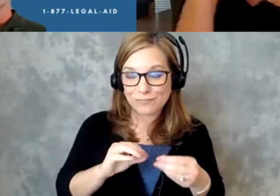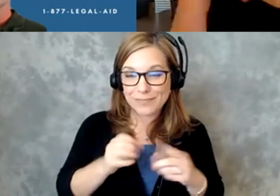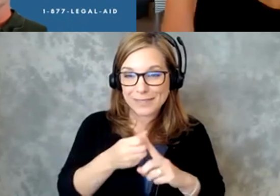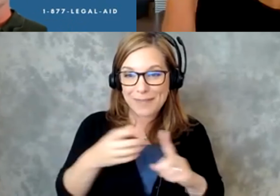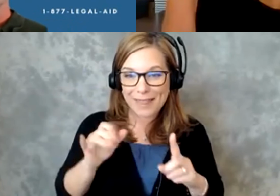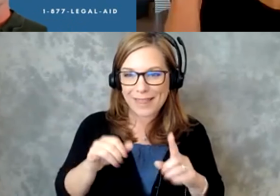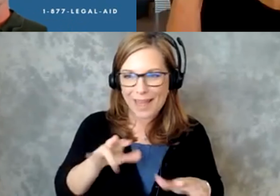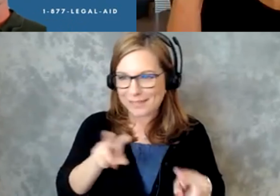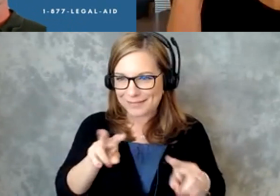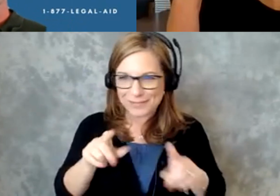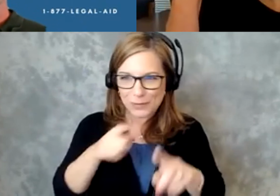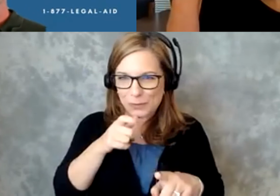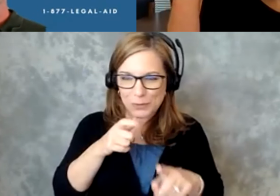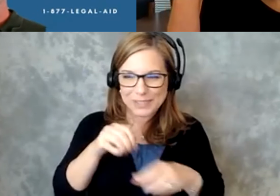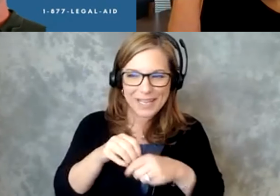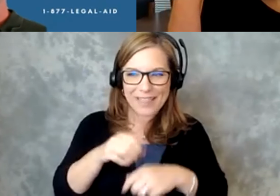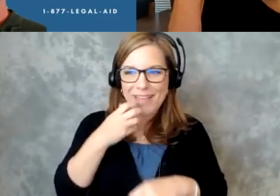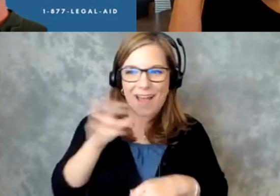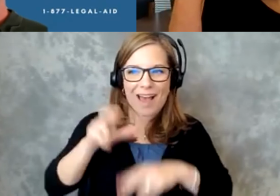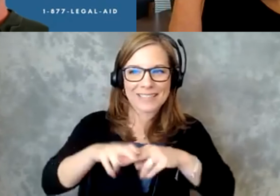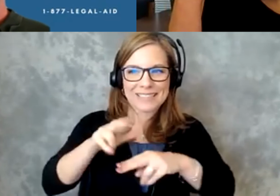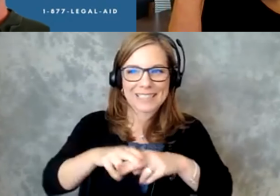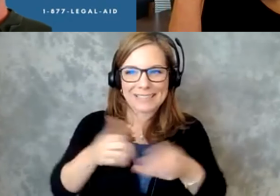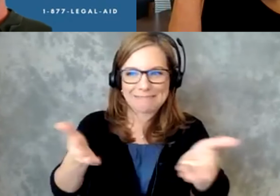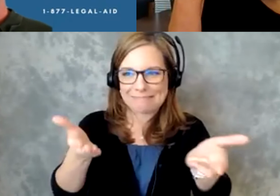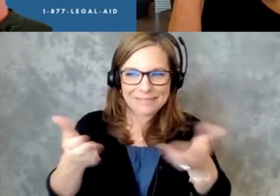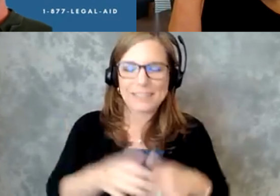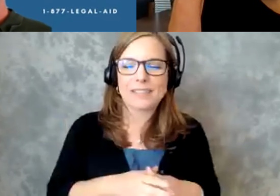Well, we have